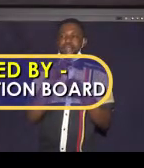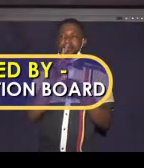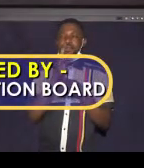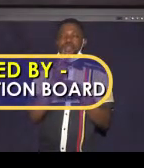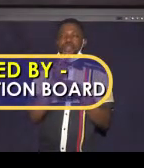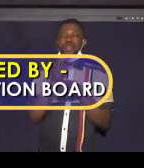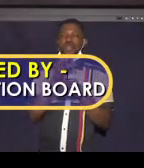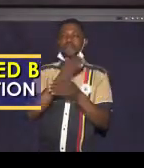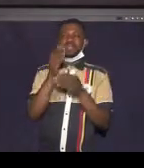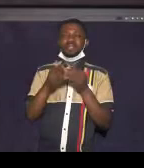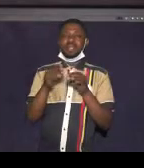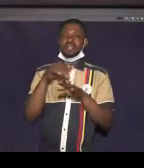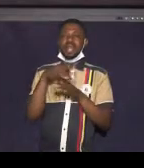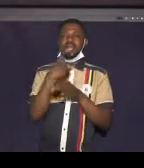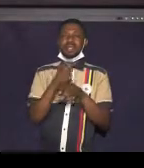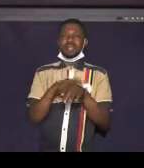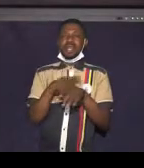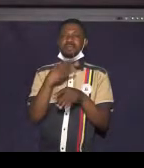at the time of speaking.